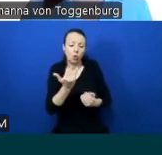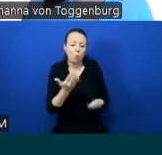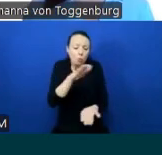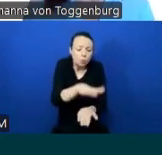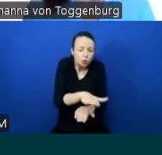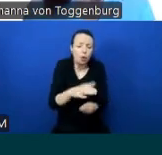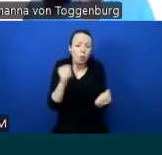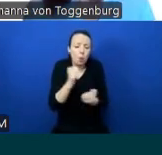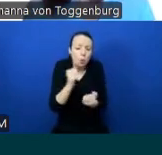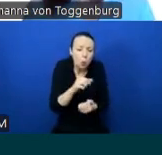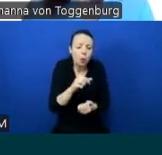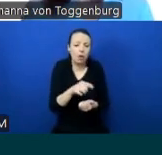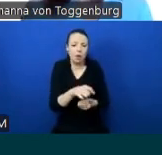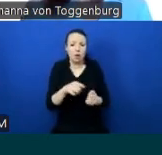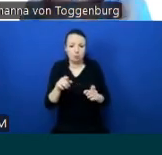for